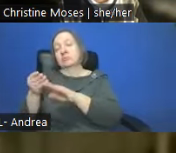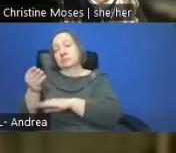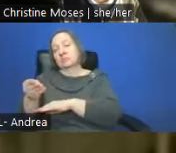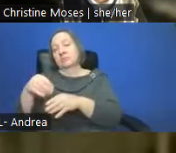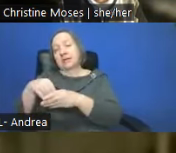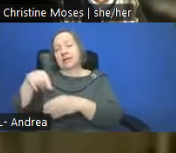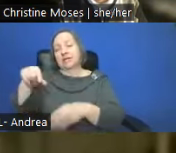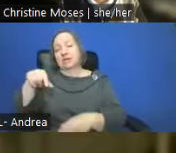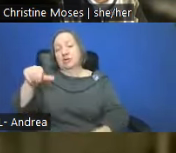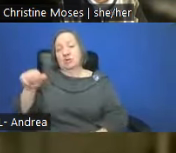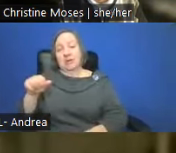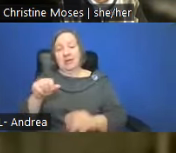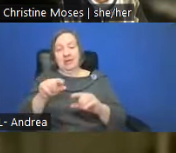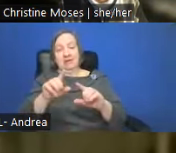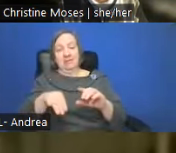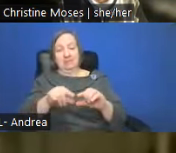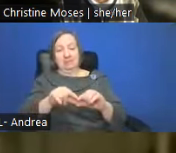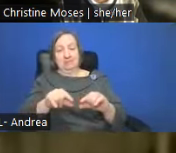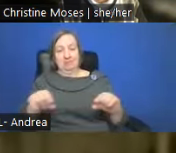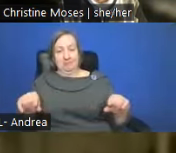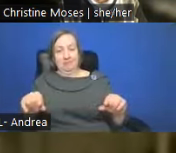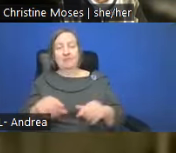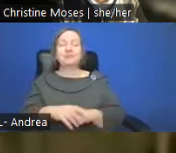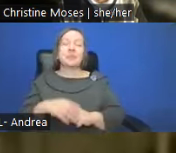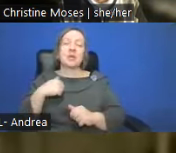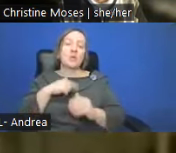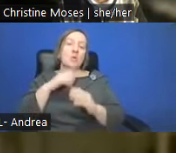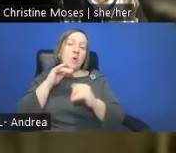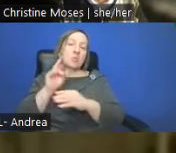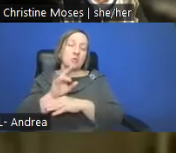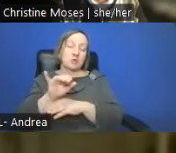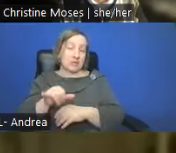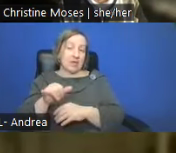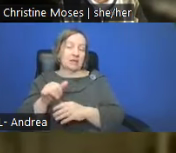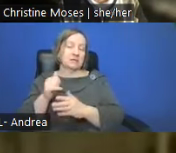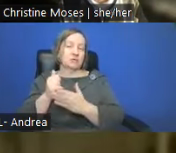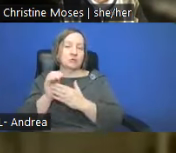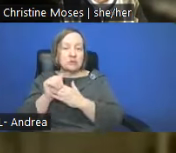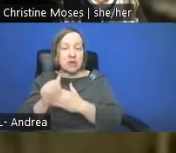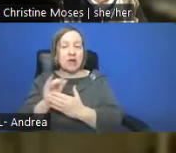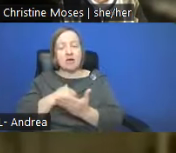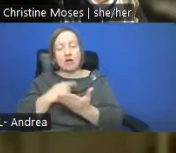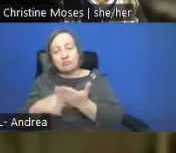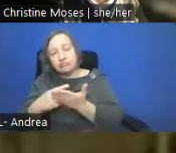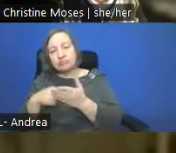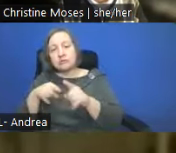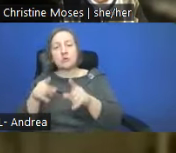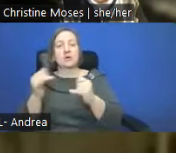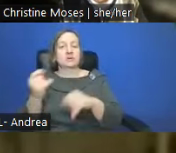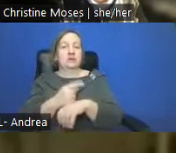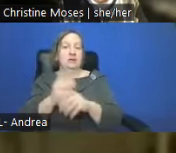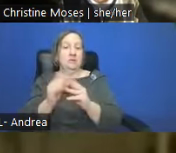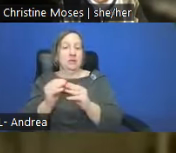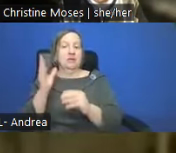the Q&A. We hope to use this feature to help guide our conversations during the meeting